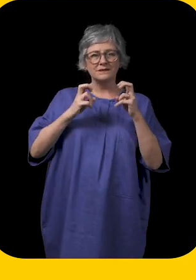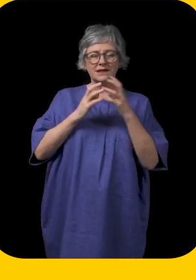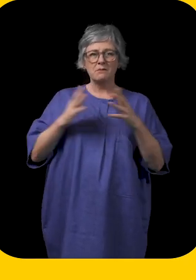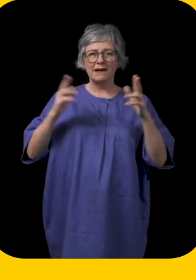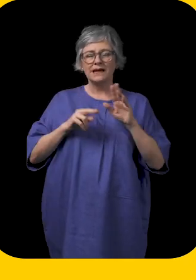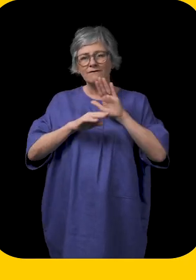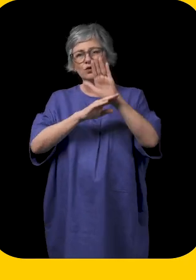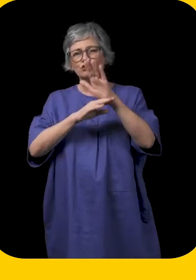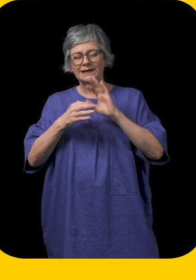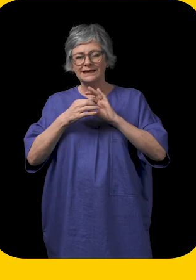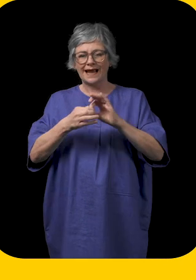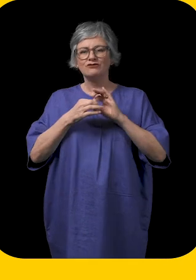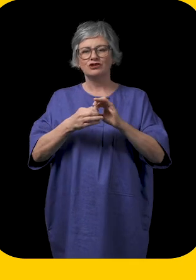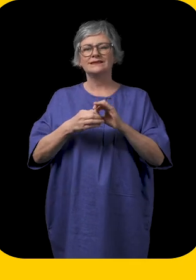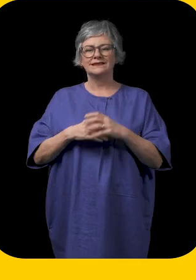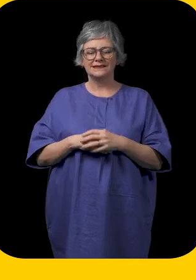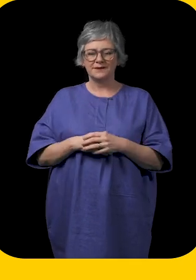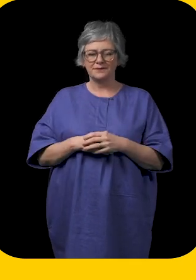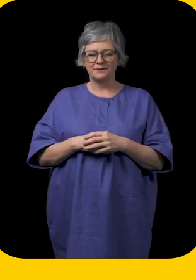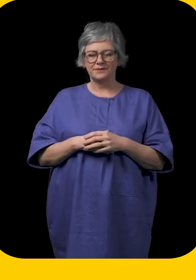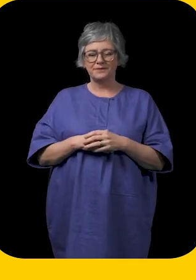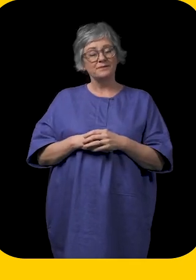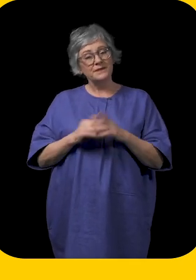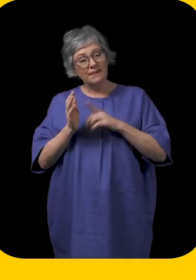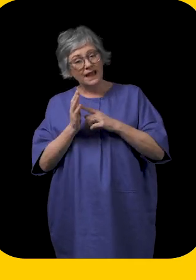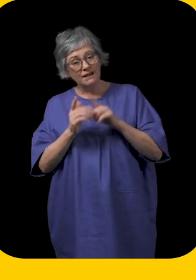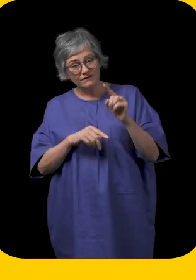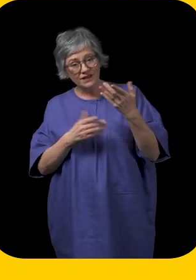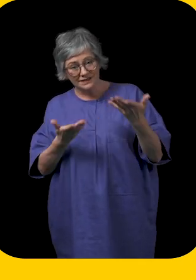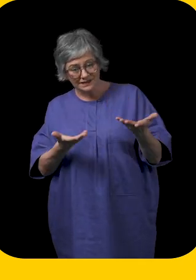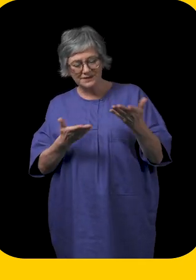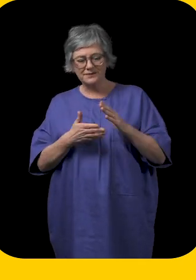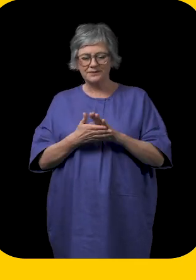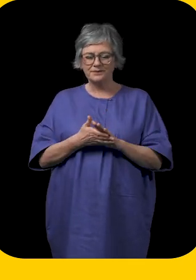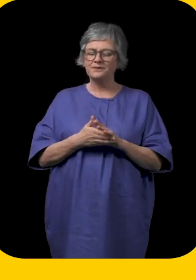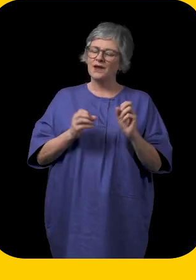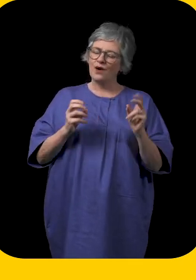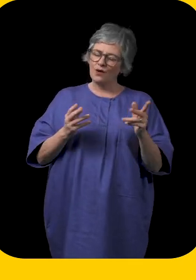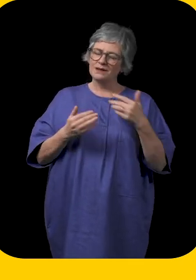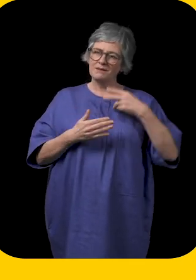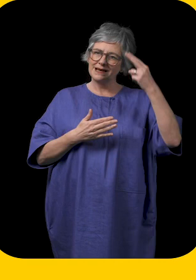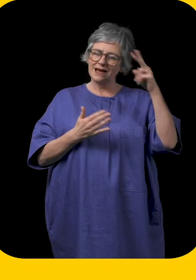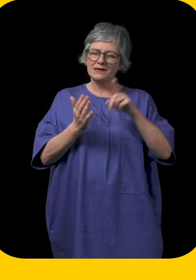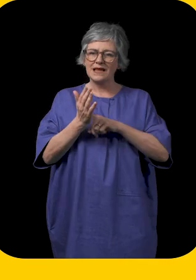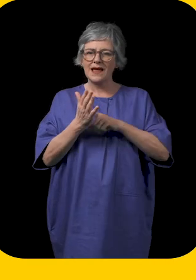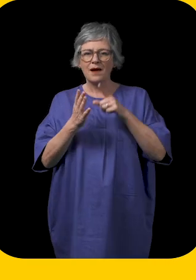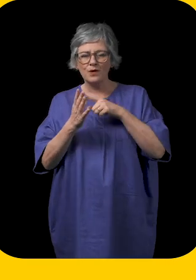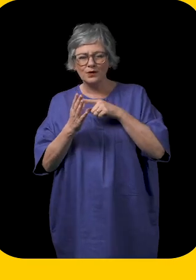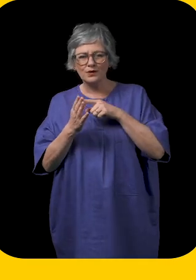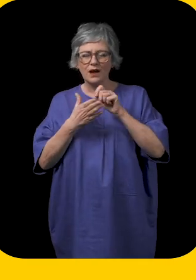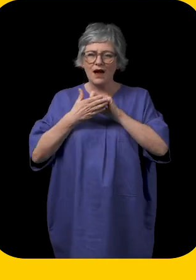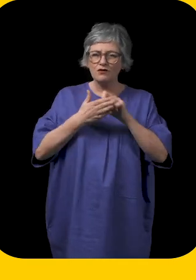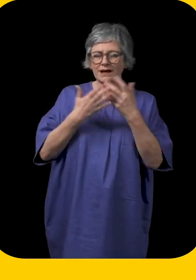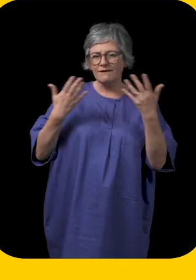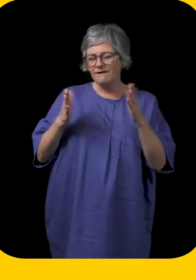and connection? And Leila, would you like to go first? Okay, so my name is Leila Aboulela. I've